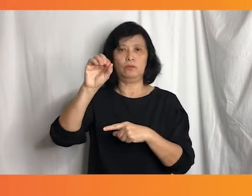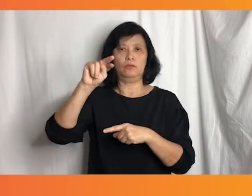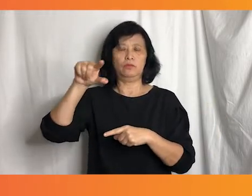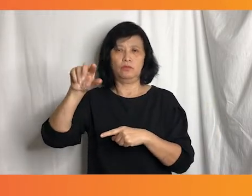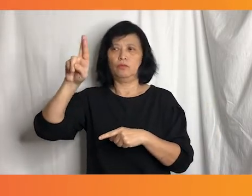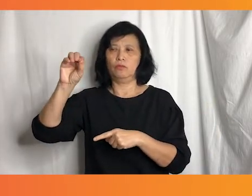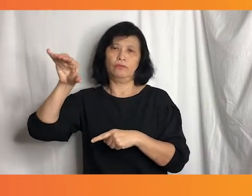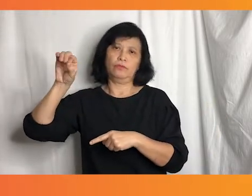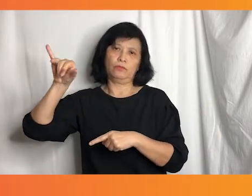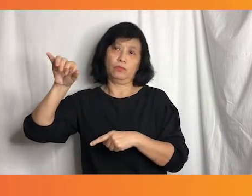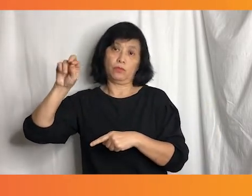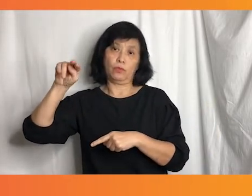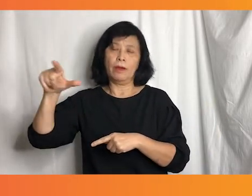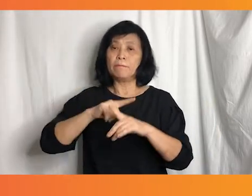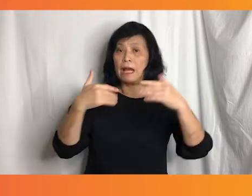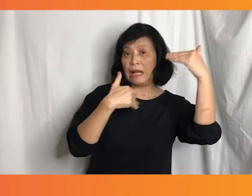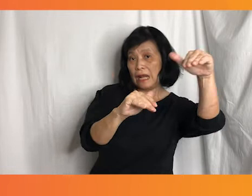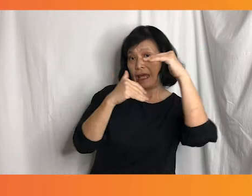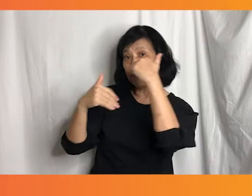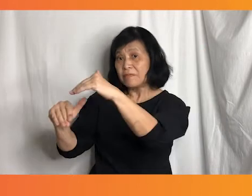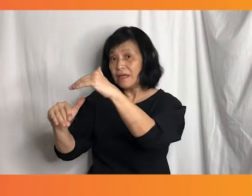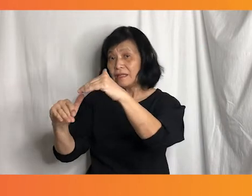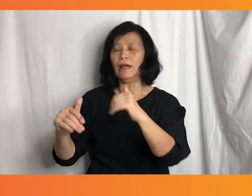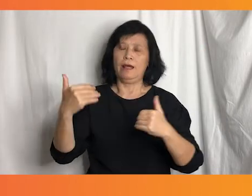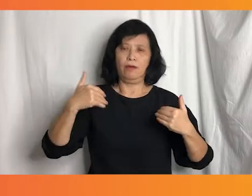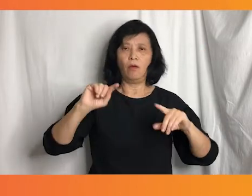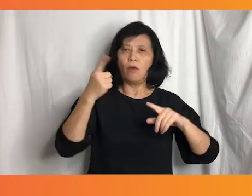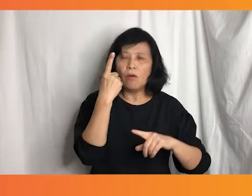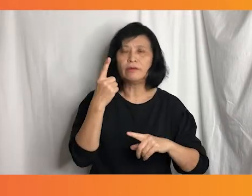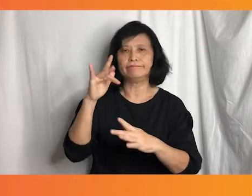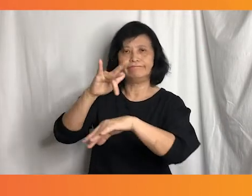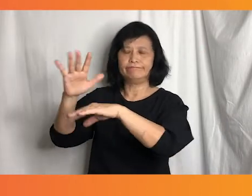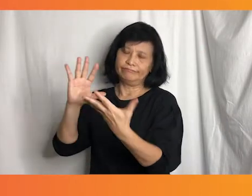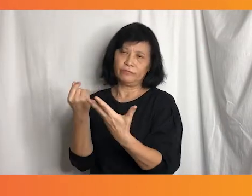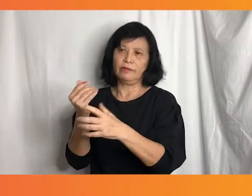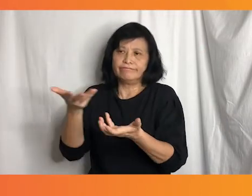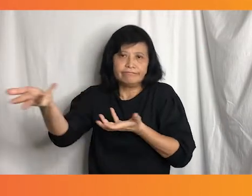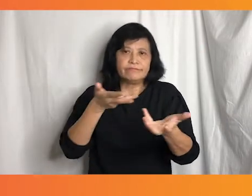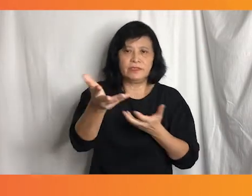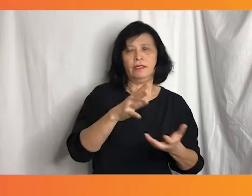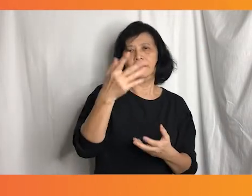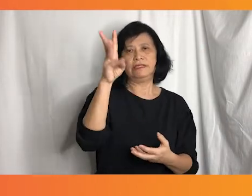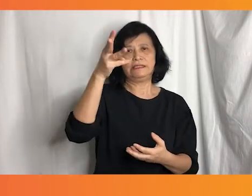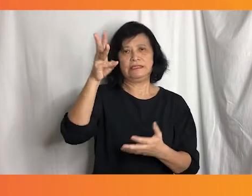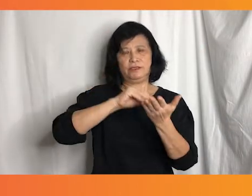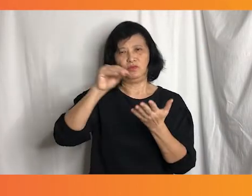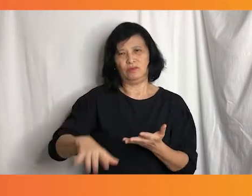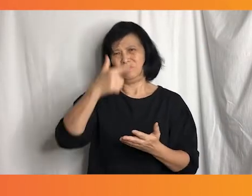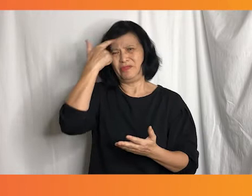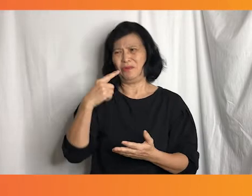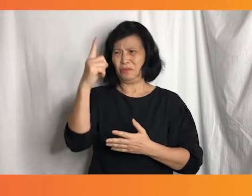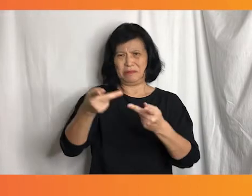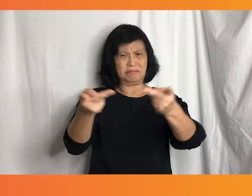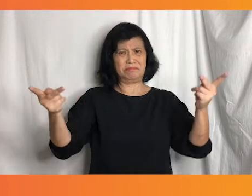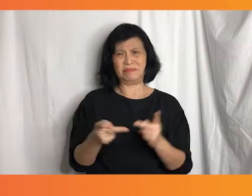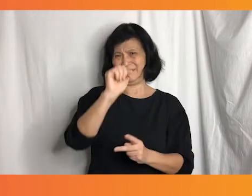of the number of students allowed, we are only able to reach out to 16 students because, capacity of 10 students per venue,